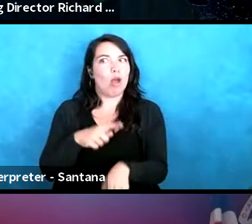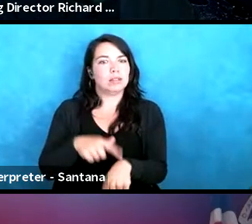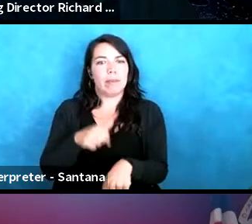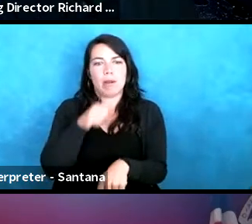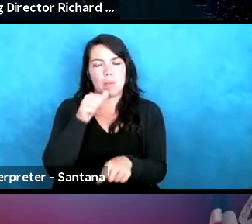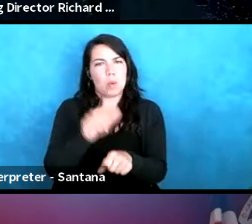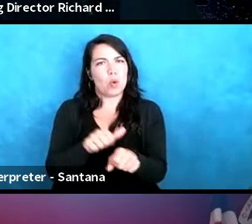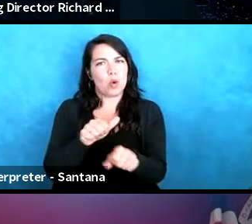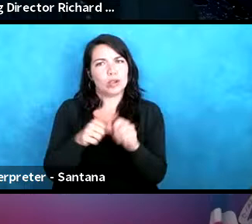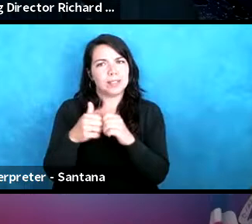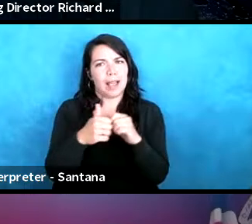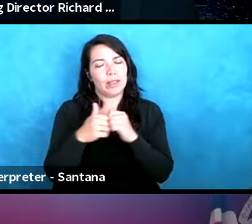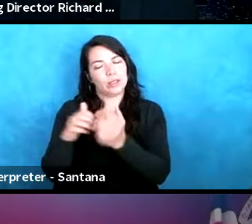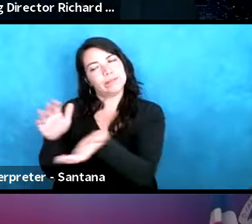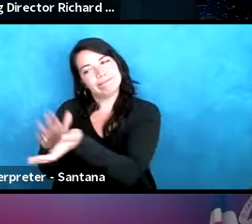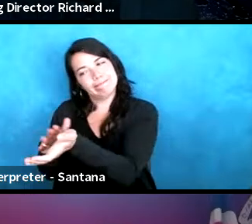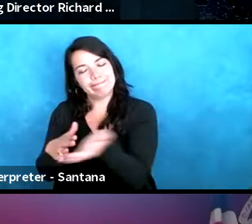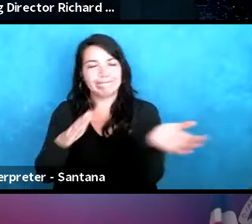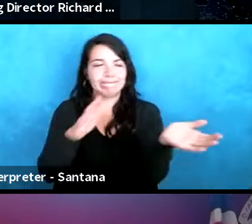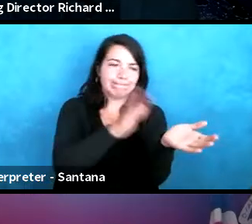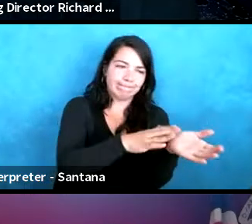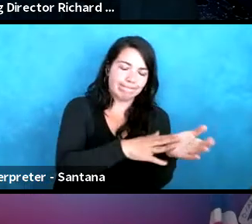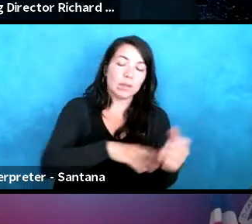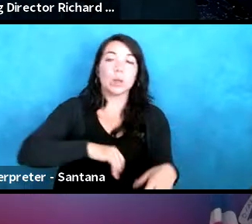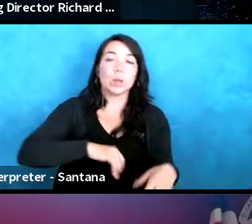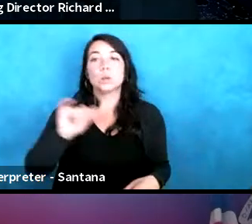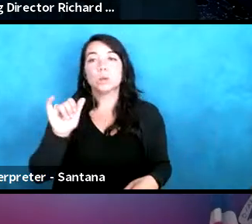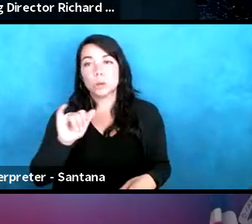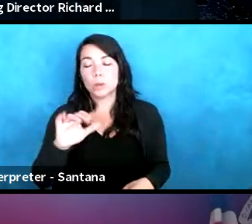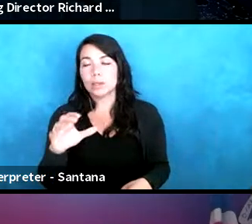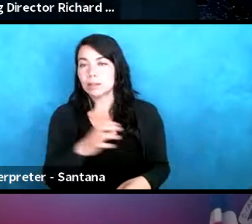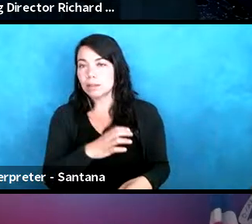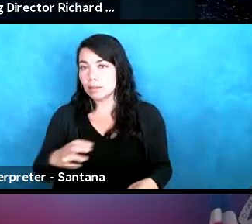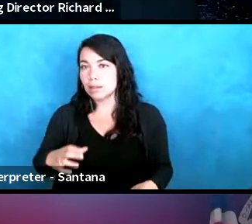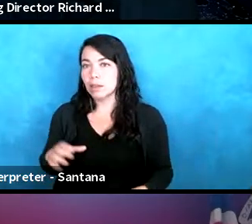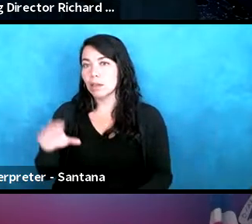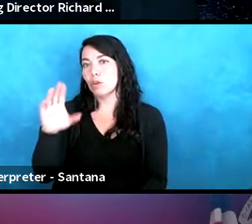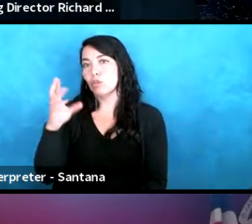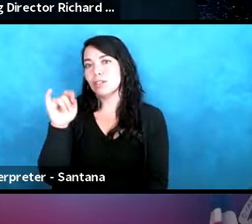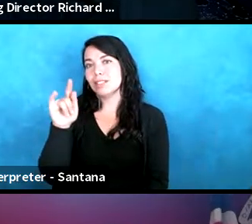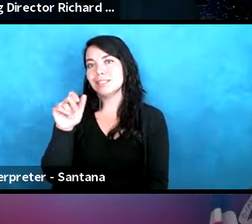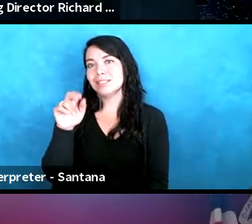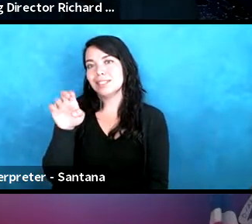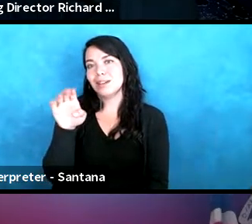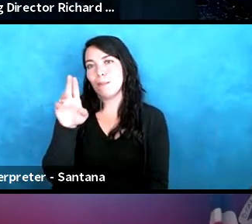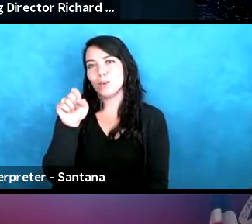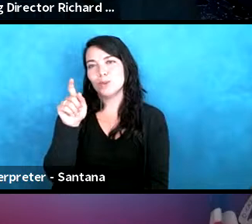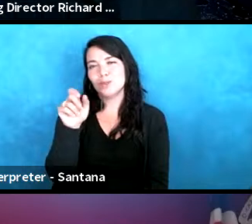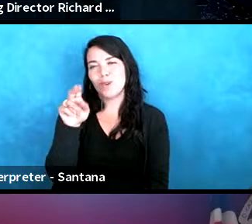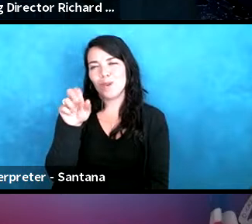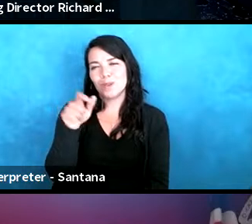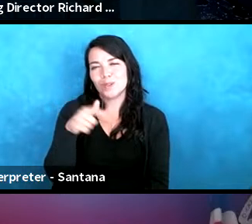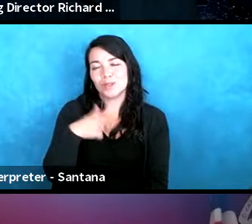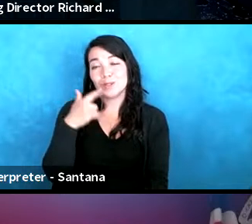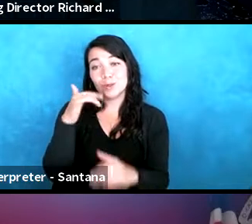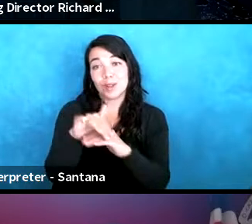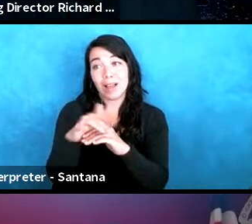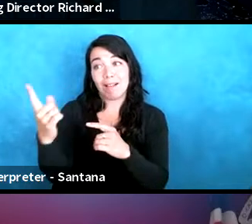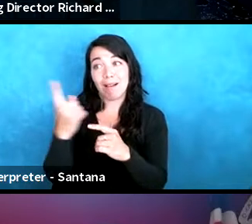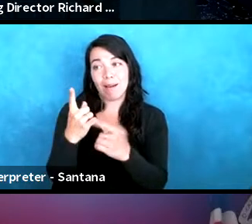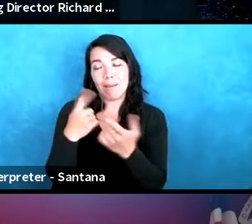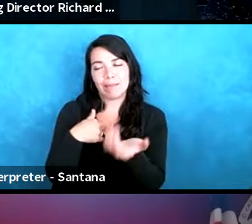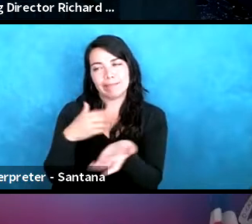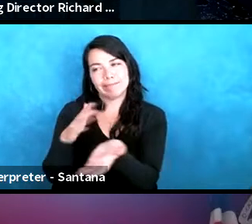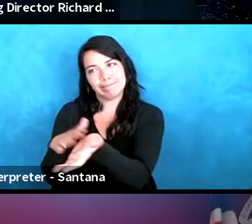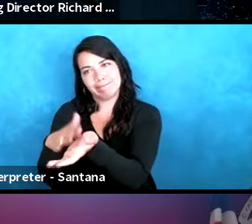Fe County. I also want to recognize Commissioner Christine Bustos for being here tonight, also in support of this resolution,